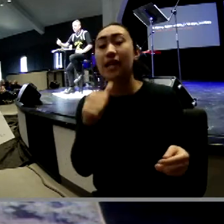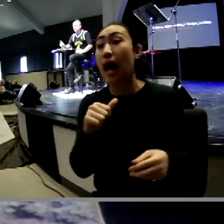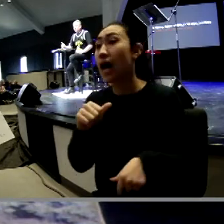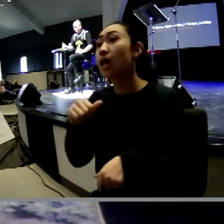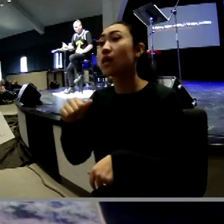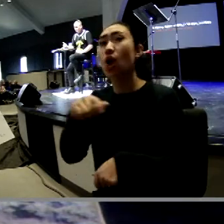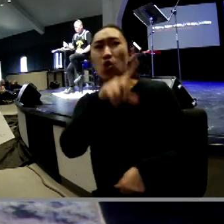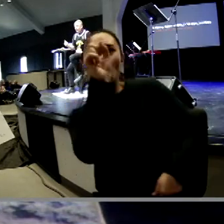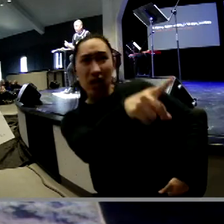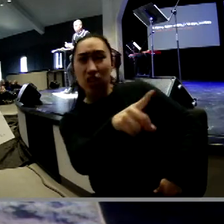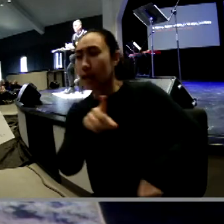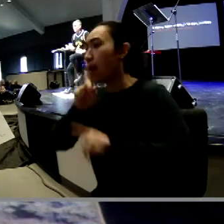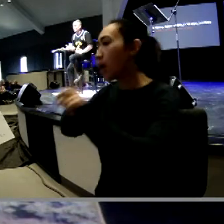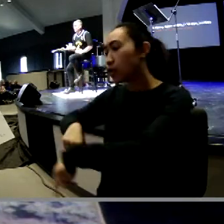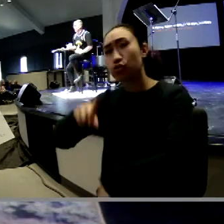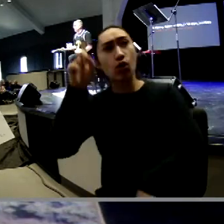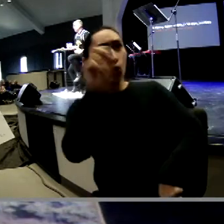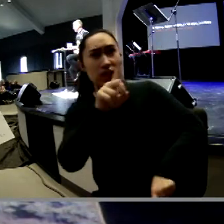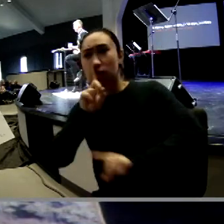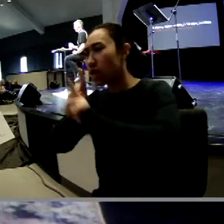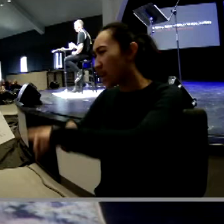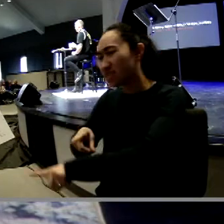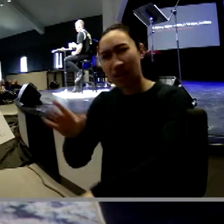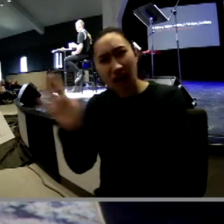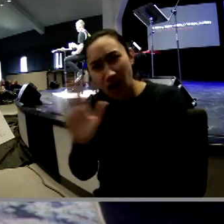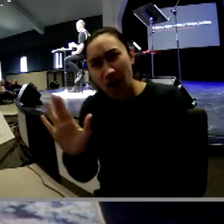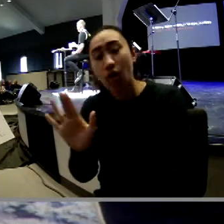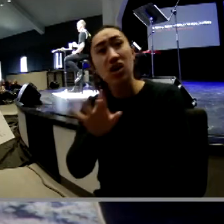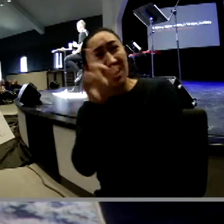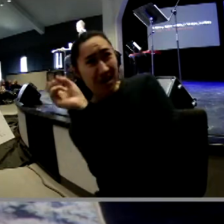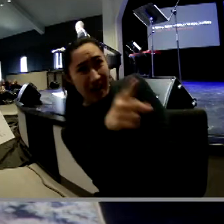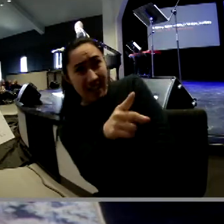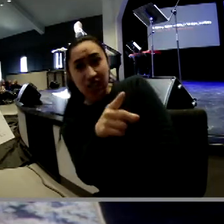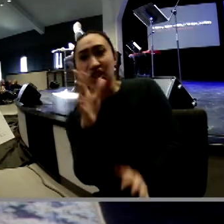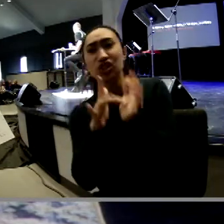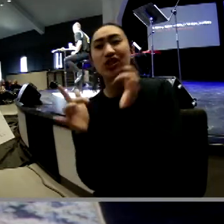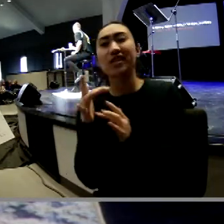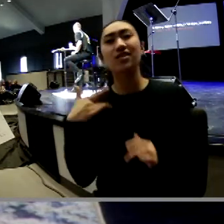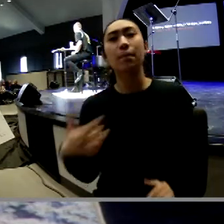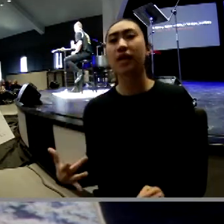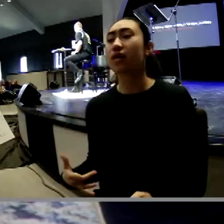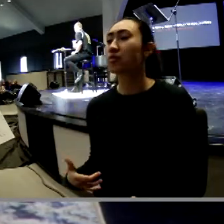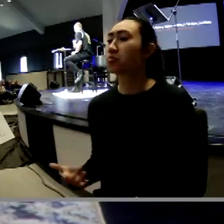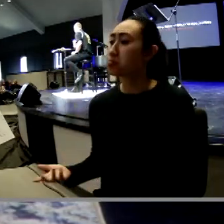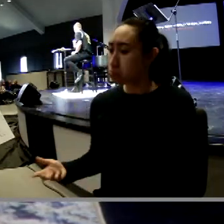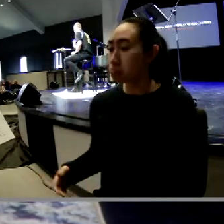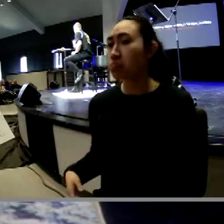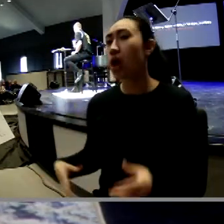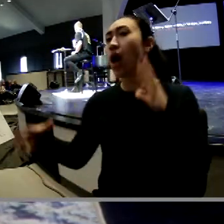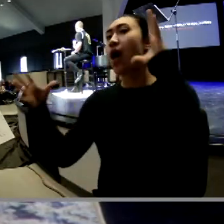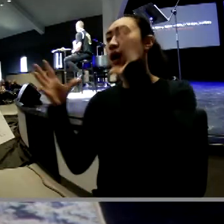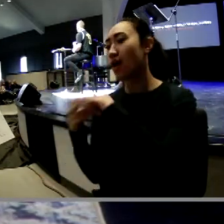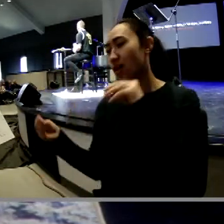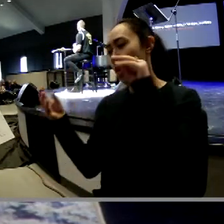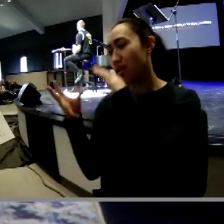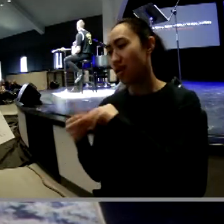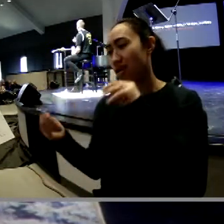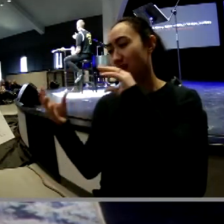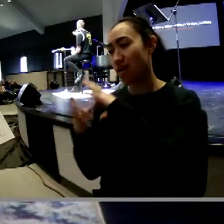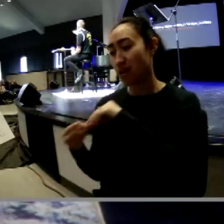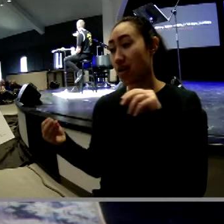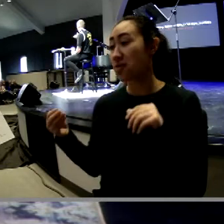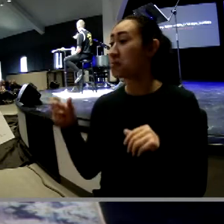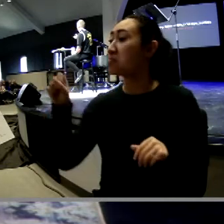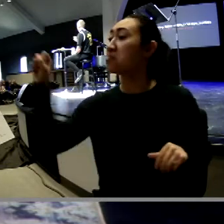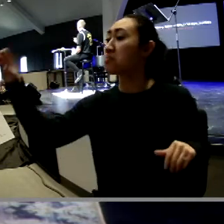question, whose answer is it? It's mine. I gave you the answer. If I lead you